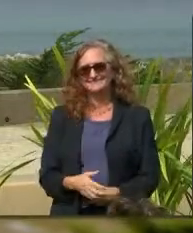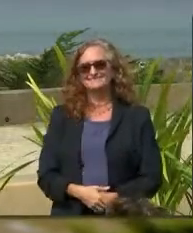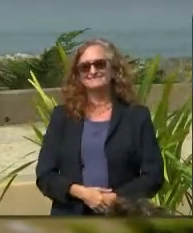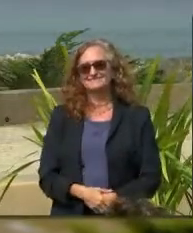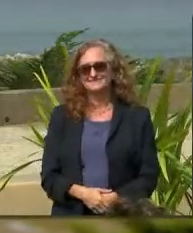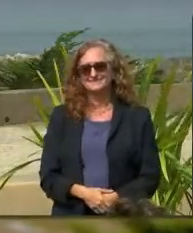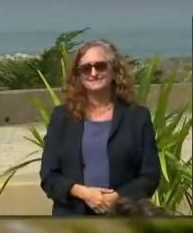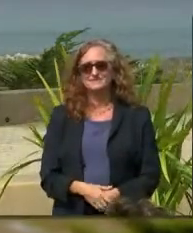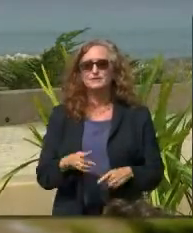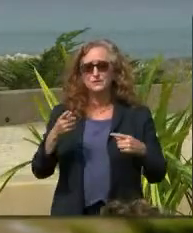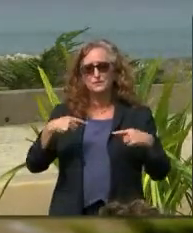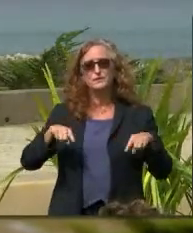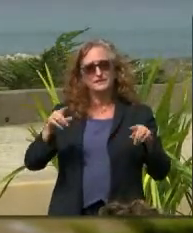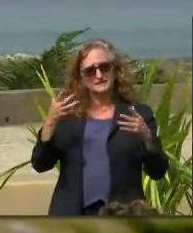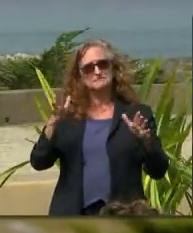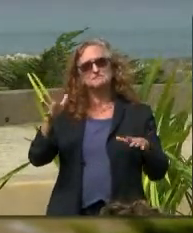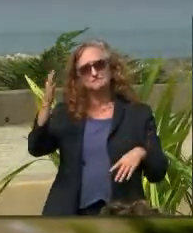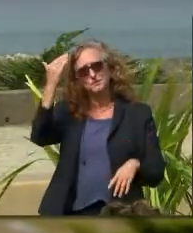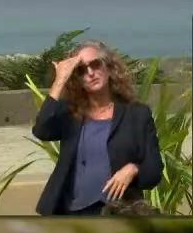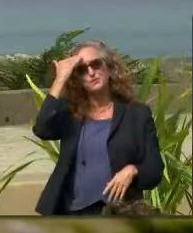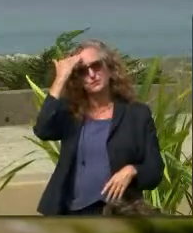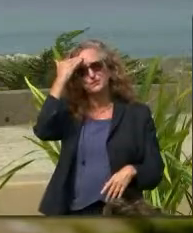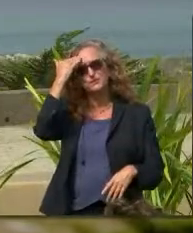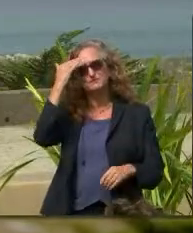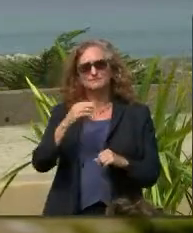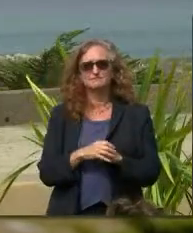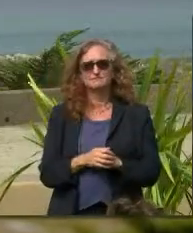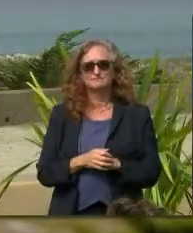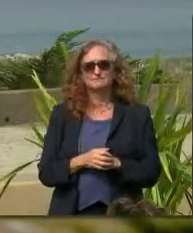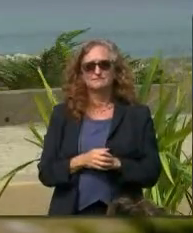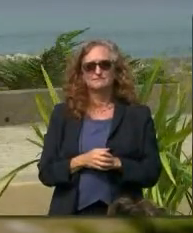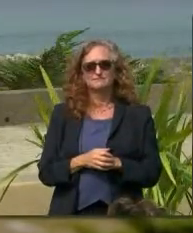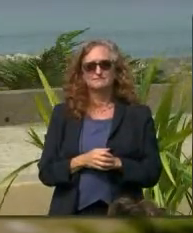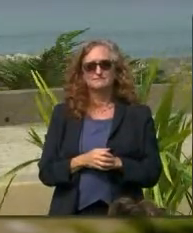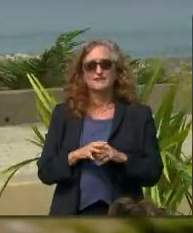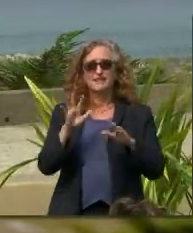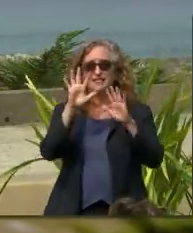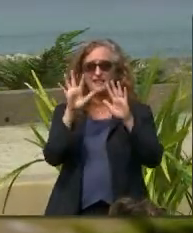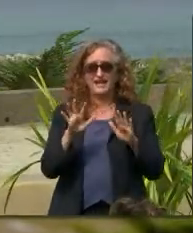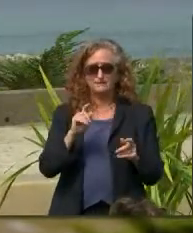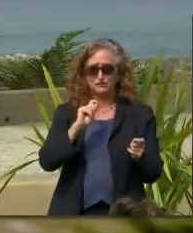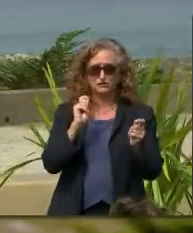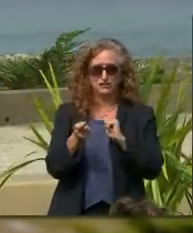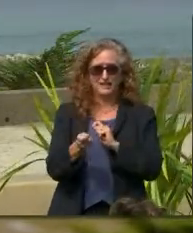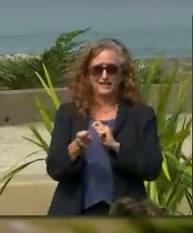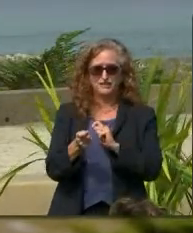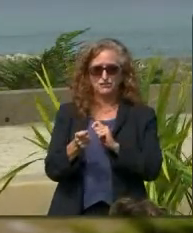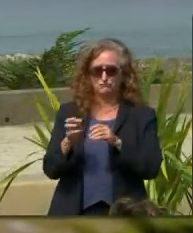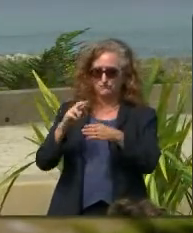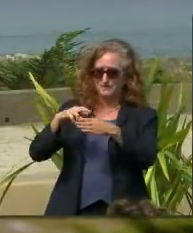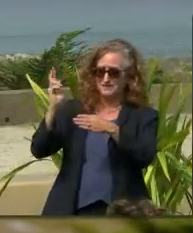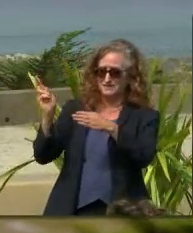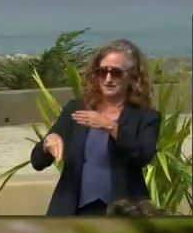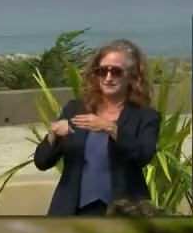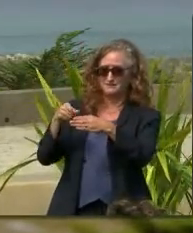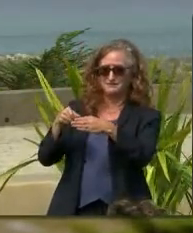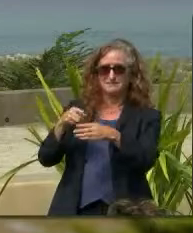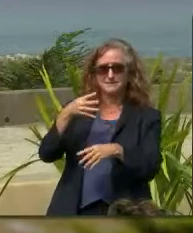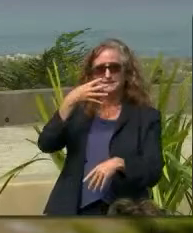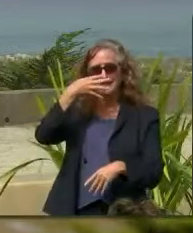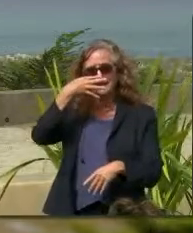We all know that the consequences of climate change can't be denied and they cannot be